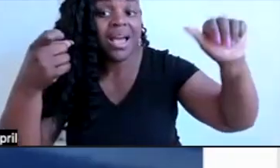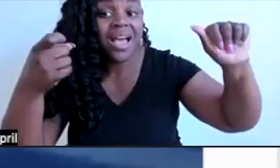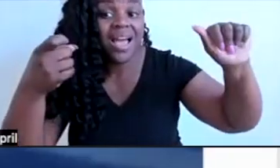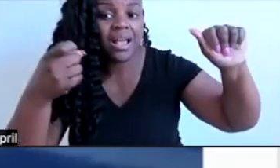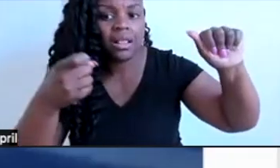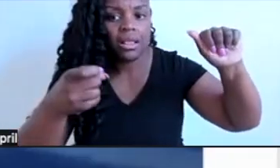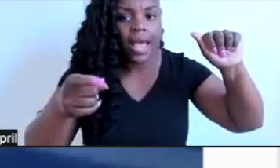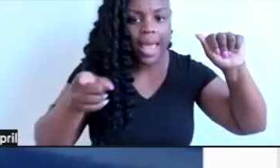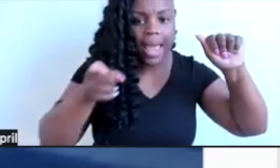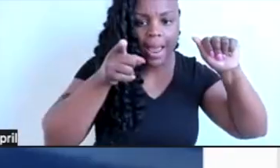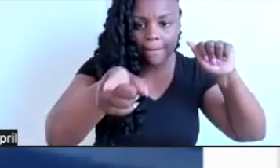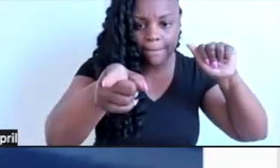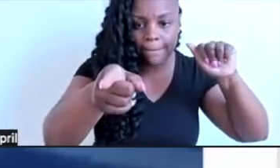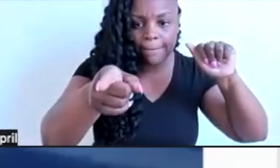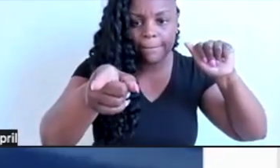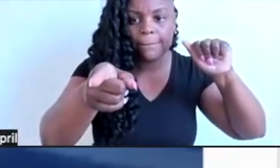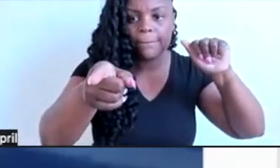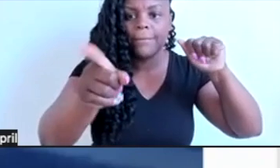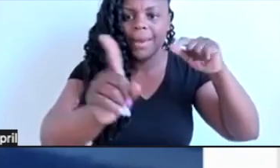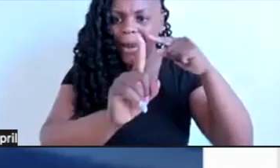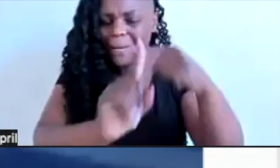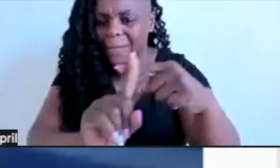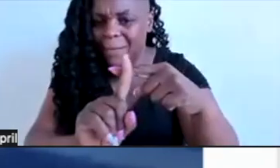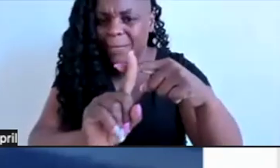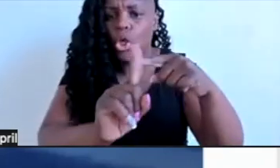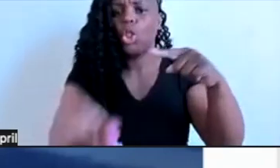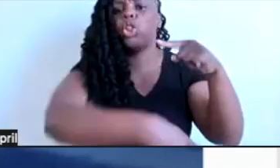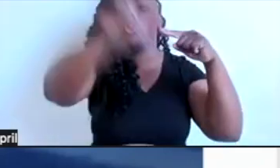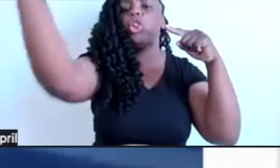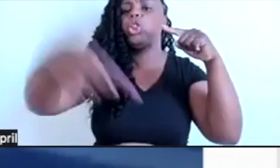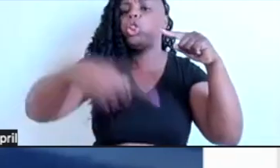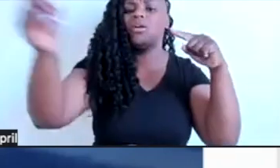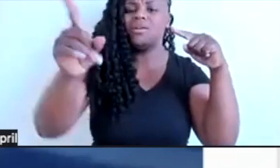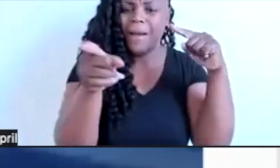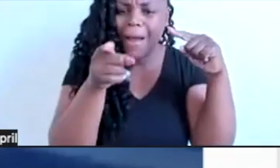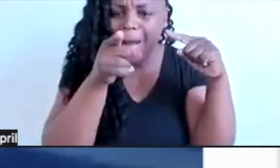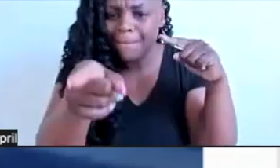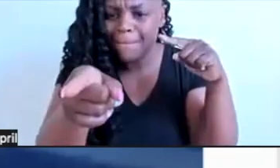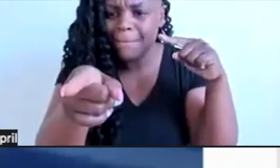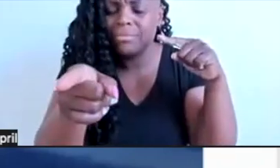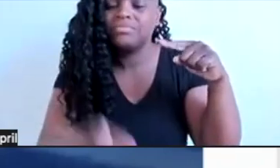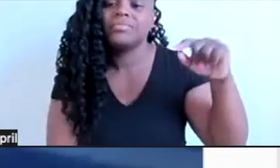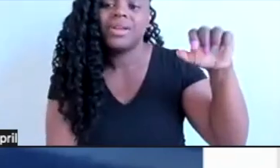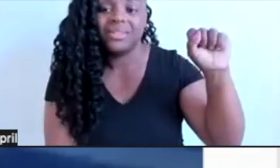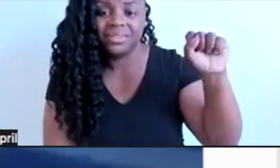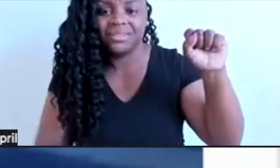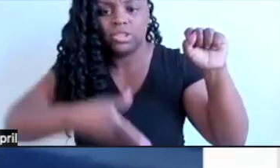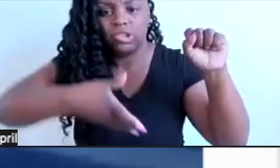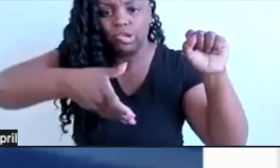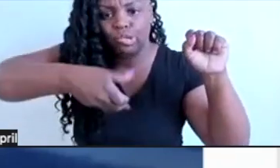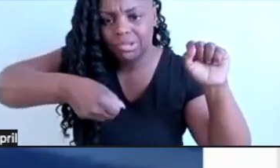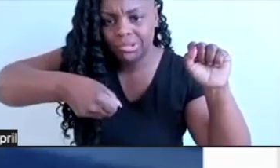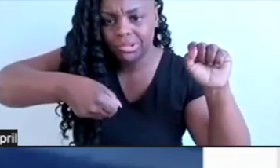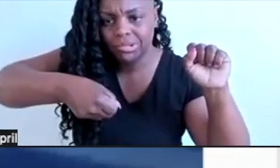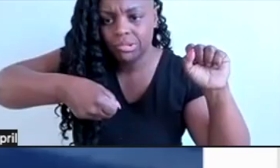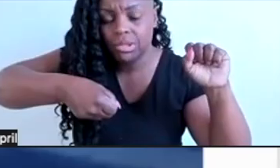at the flames. The S for squeeze the handle, and then another S for sweep the nozzle back and forth from left to right to spray